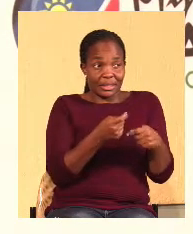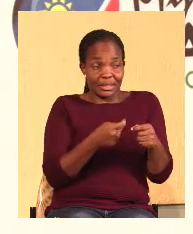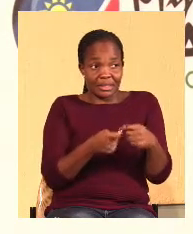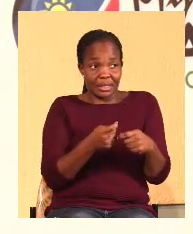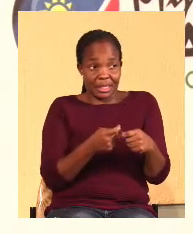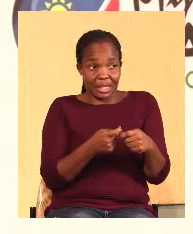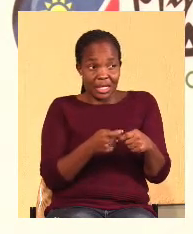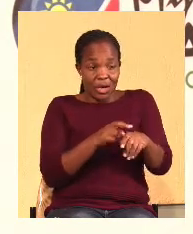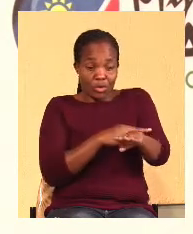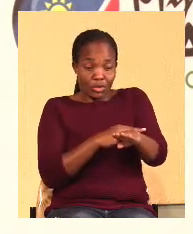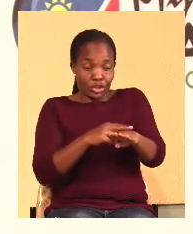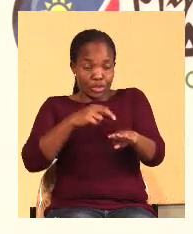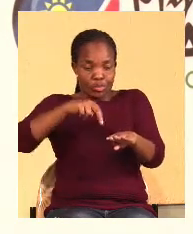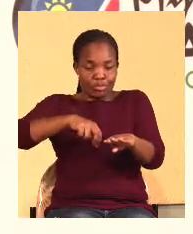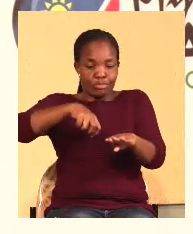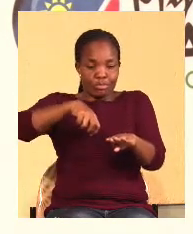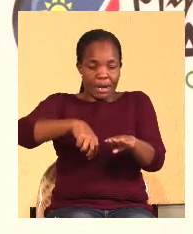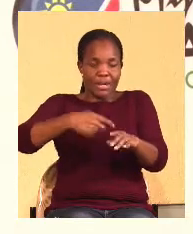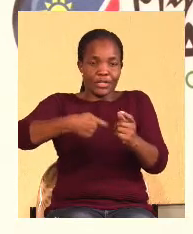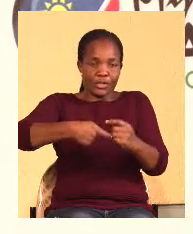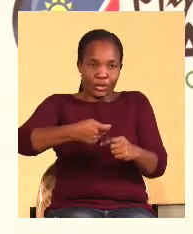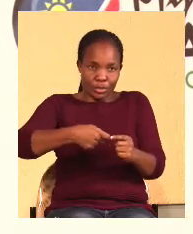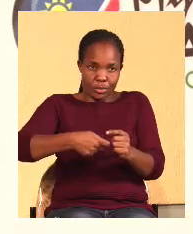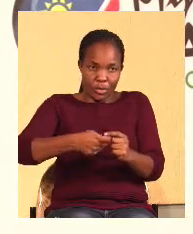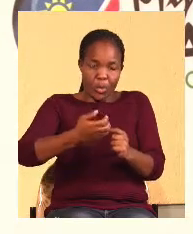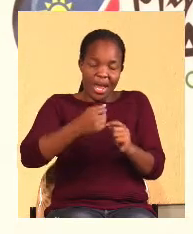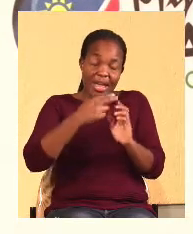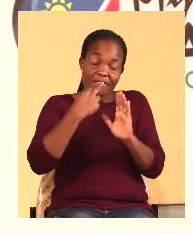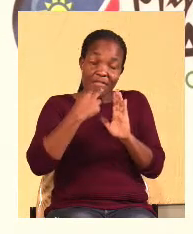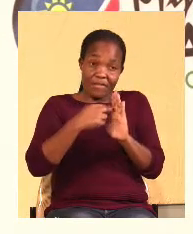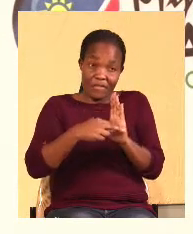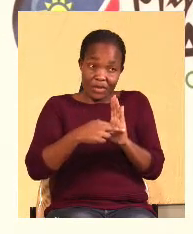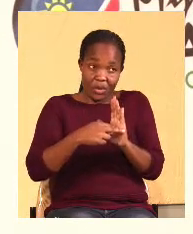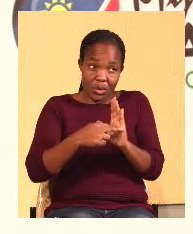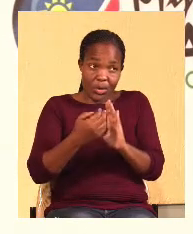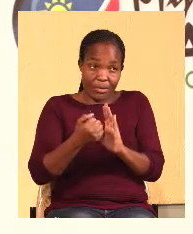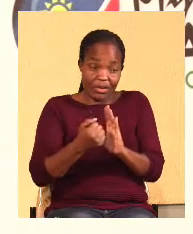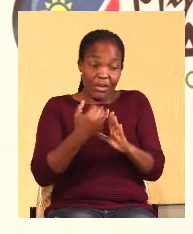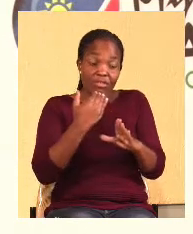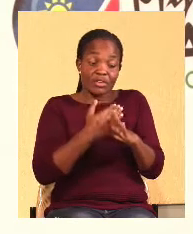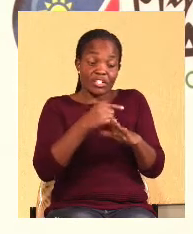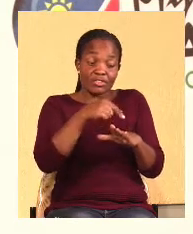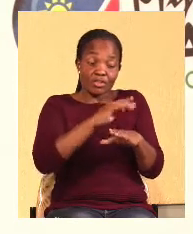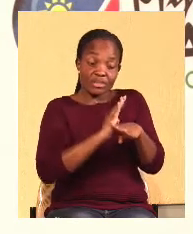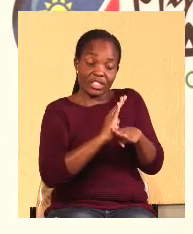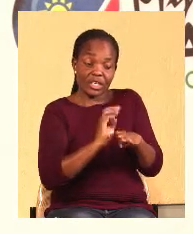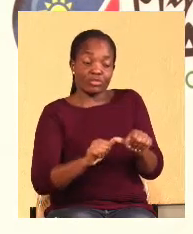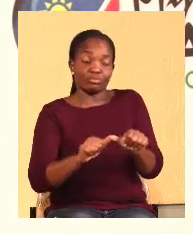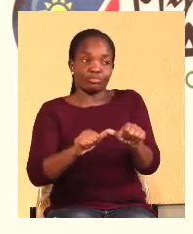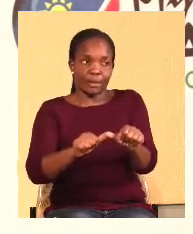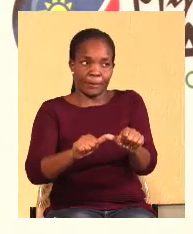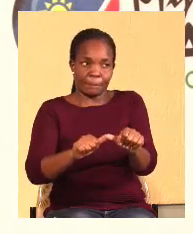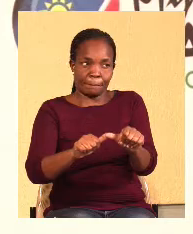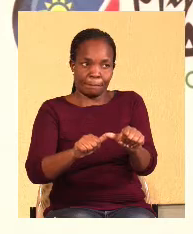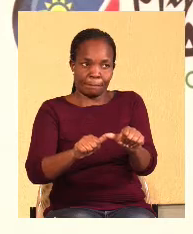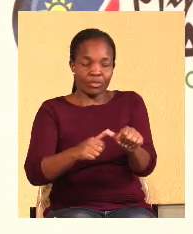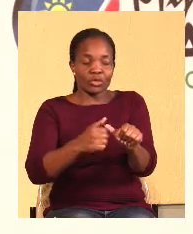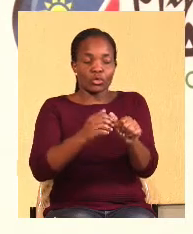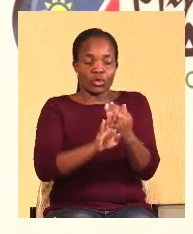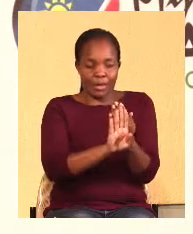street vendors, for example, there are certain measures that need to be put in place for those activities to take place, just to ensure that at least there are